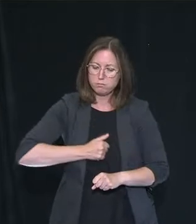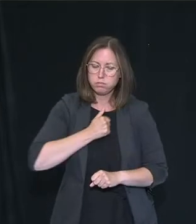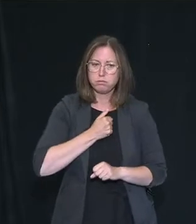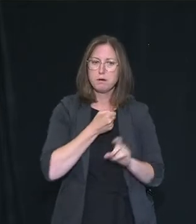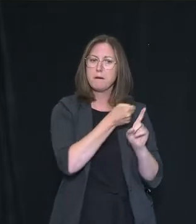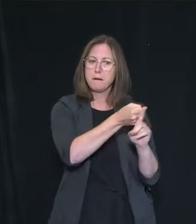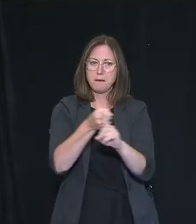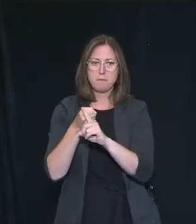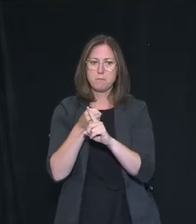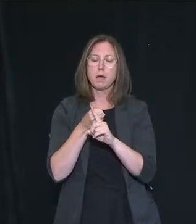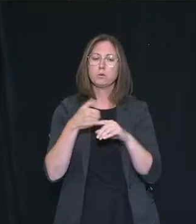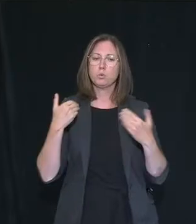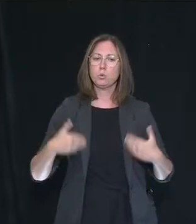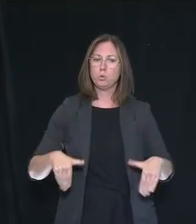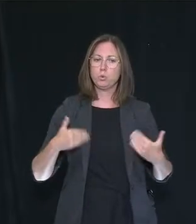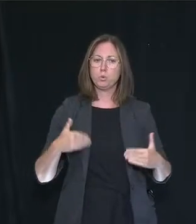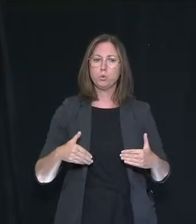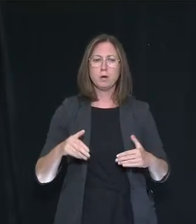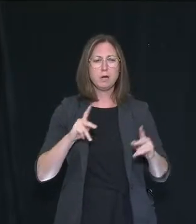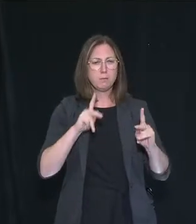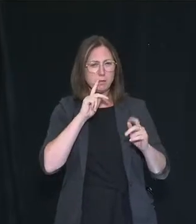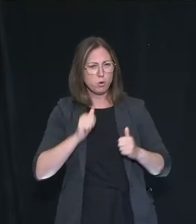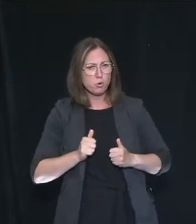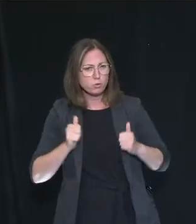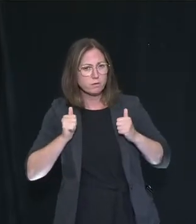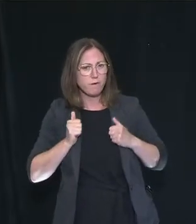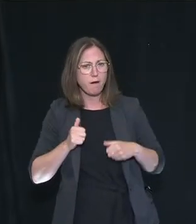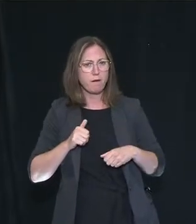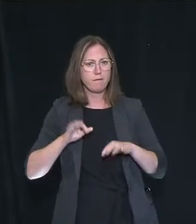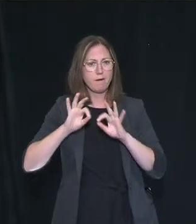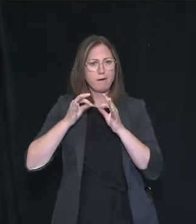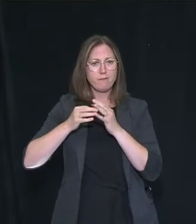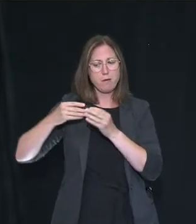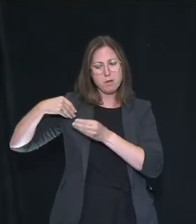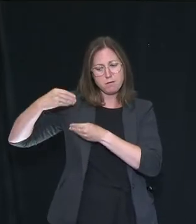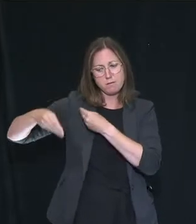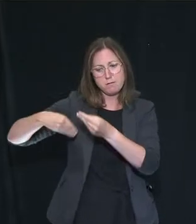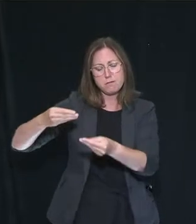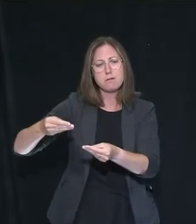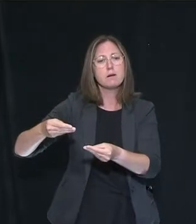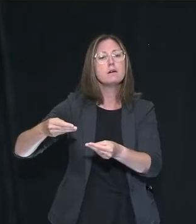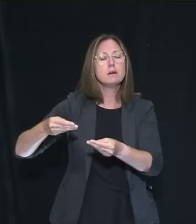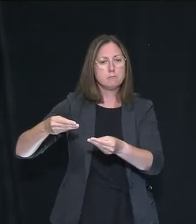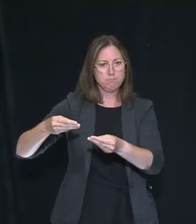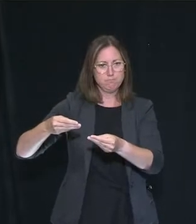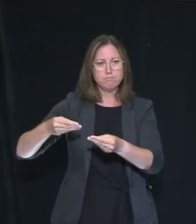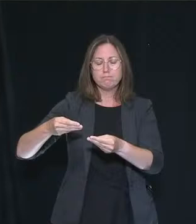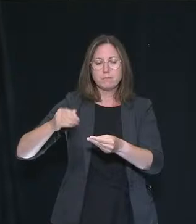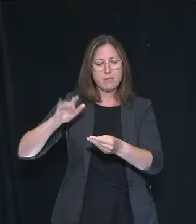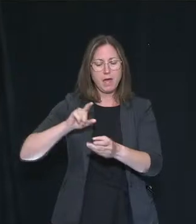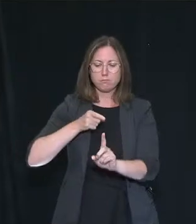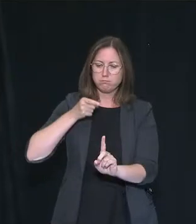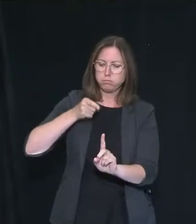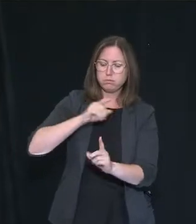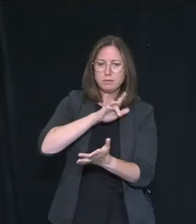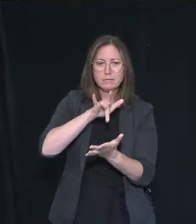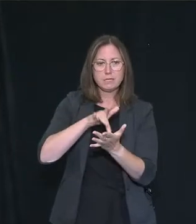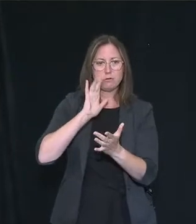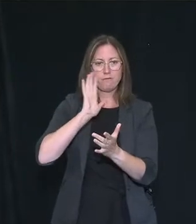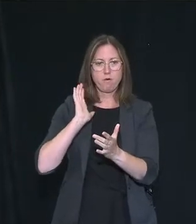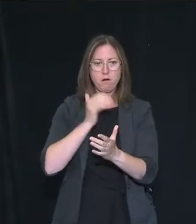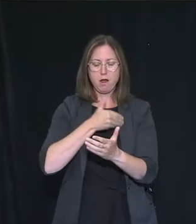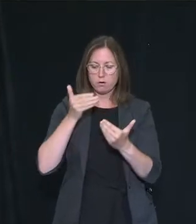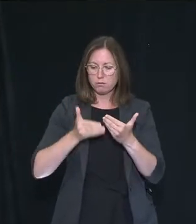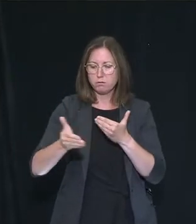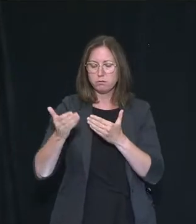Survivors and their descendants need to be at the center of everything we do going forward.